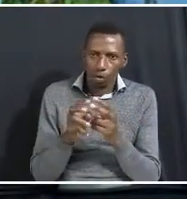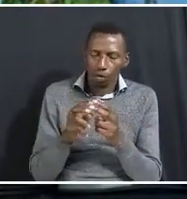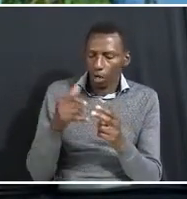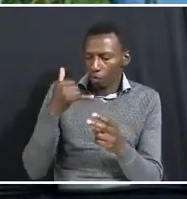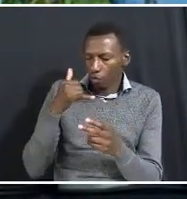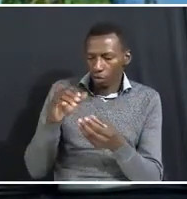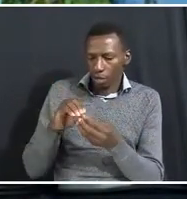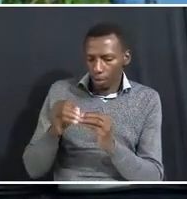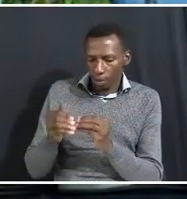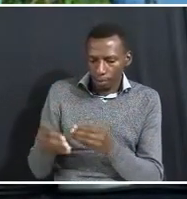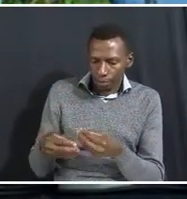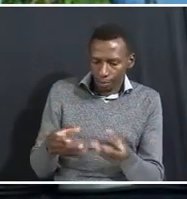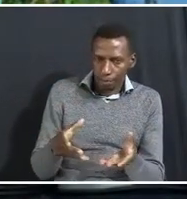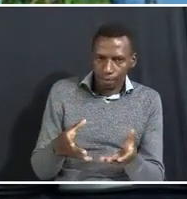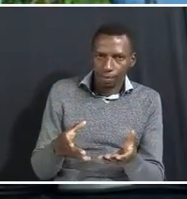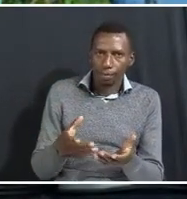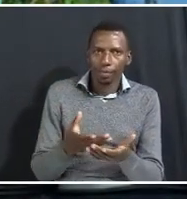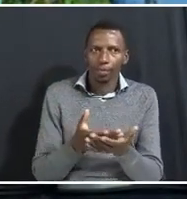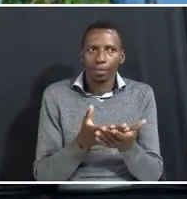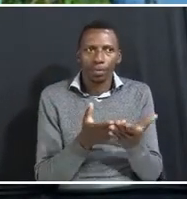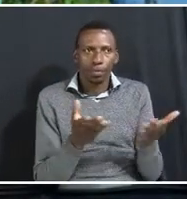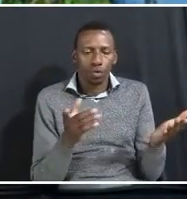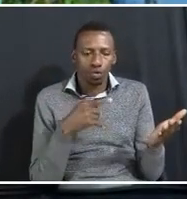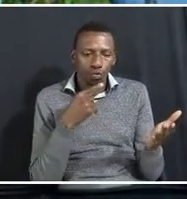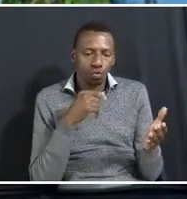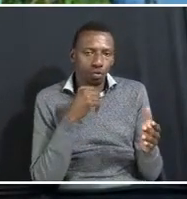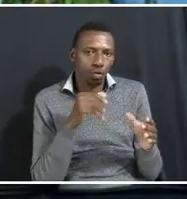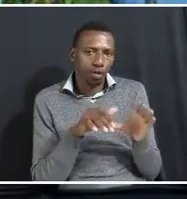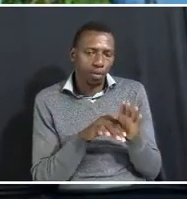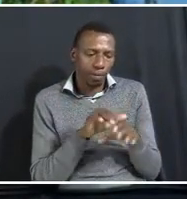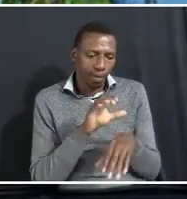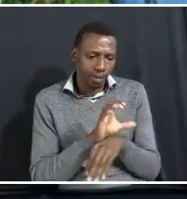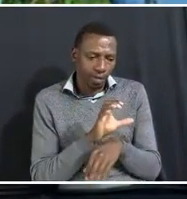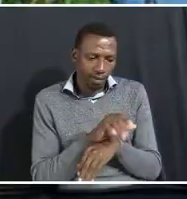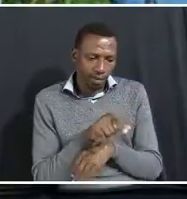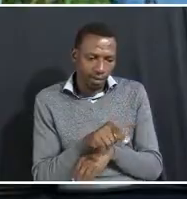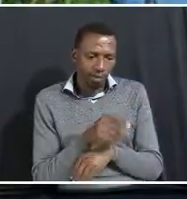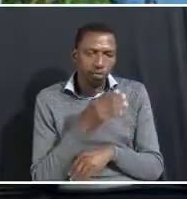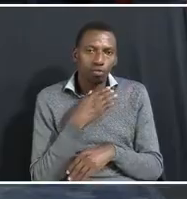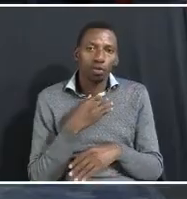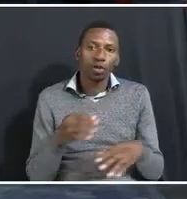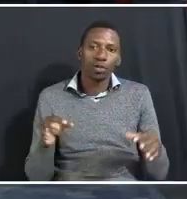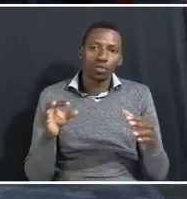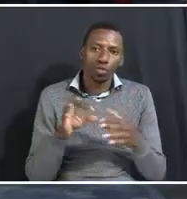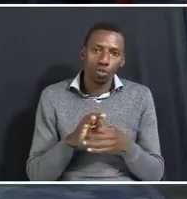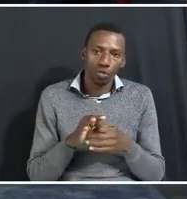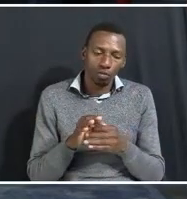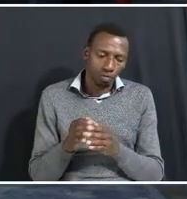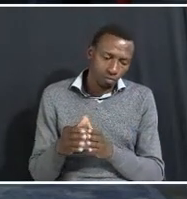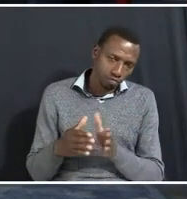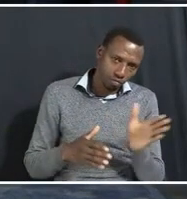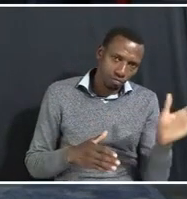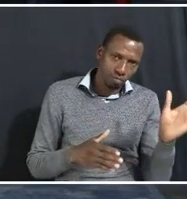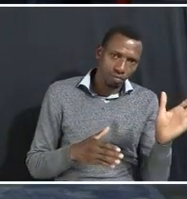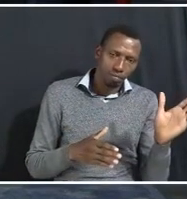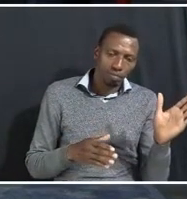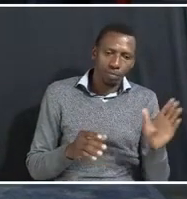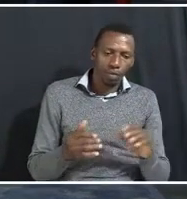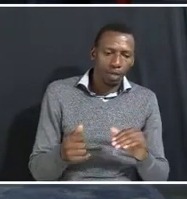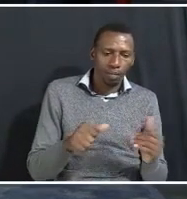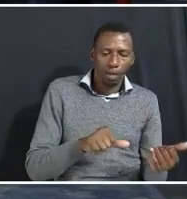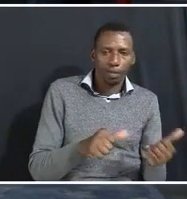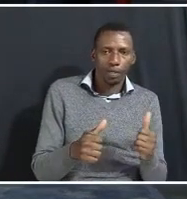taken. Those who are not members of this church and would like to join are directed to join the baptismal